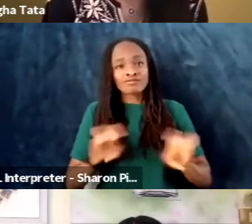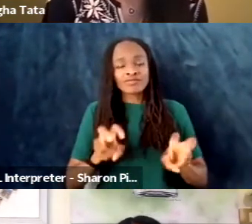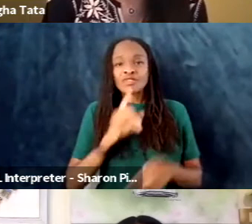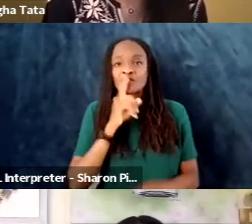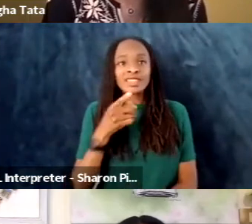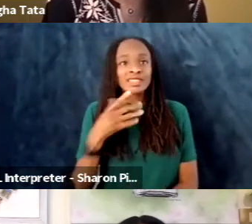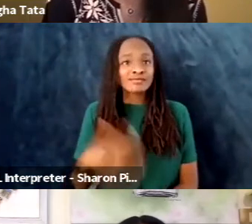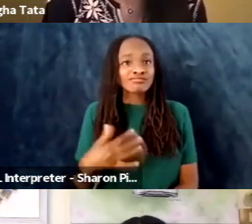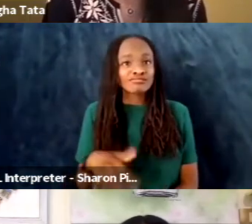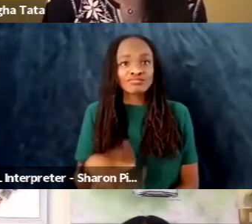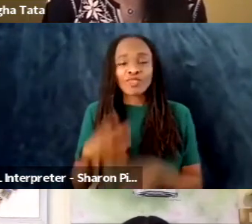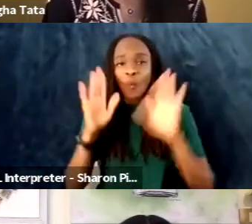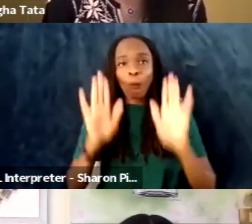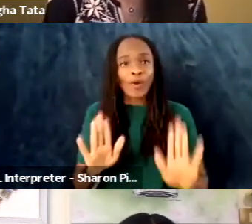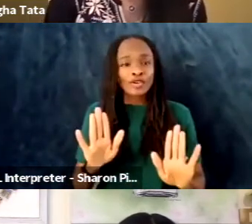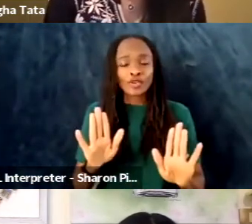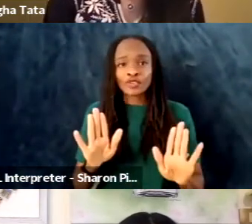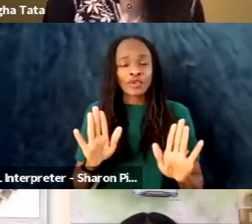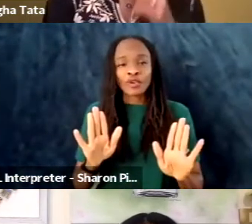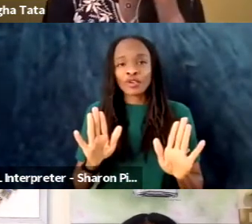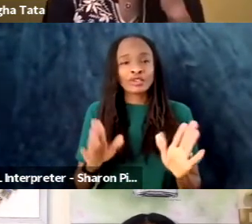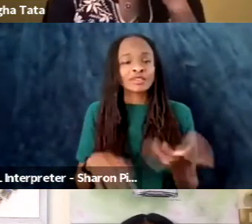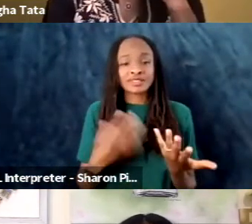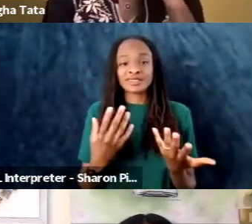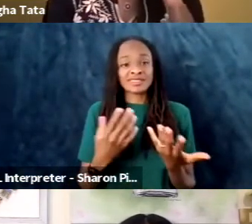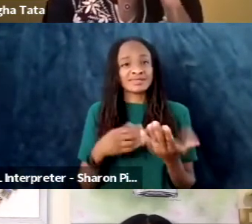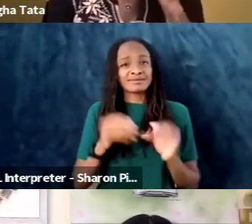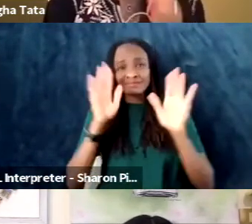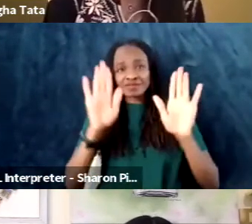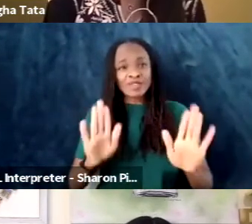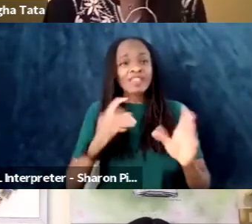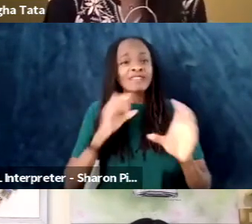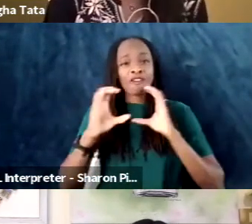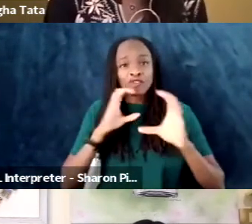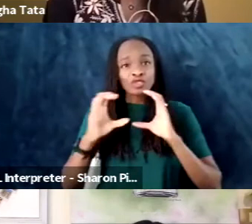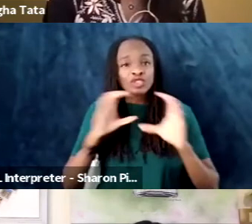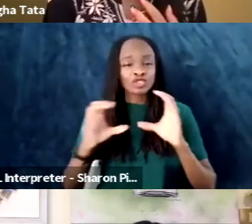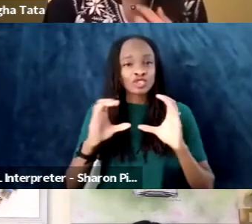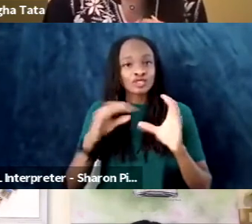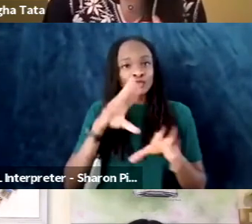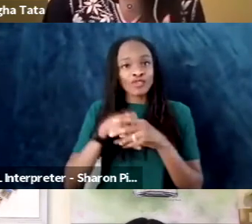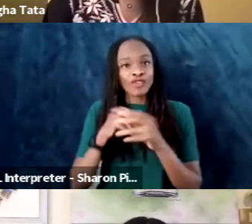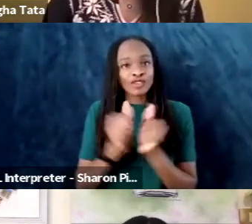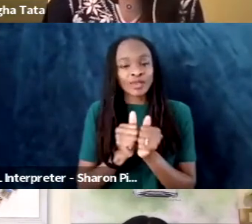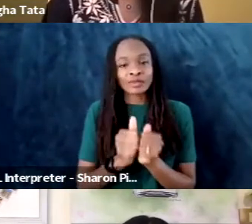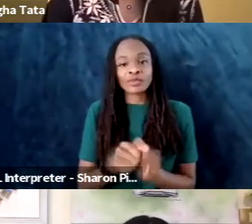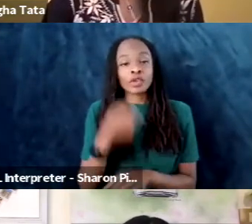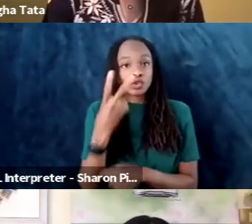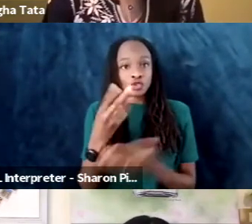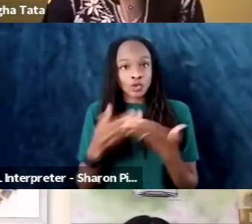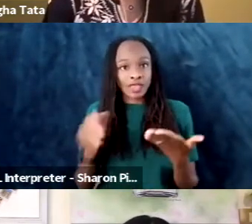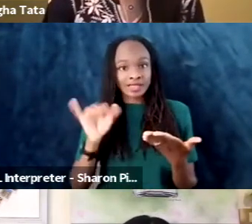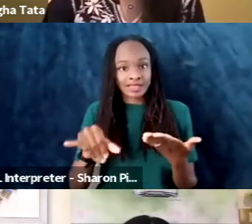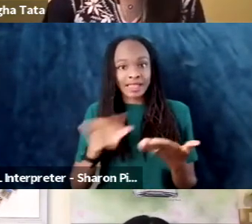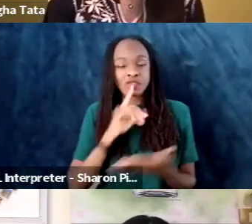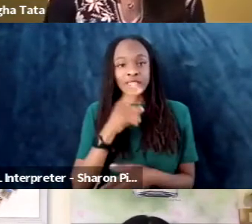a wonderful, insightful, delightful conversation to be a part of. A couple things that